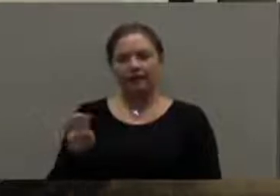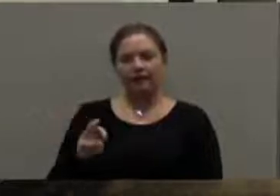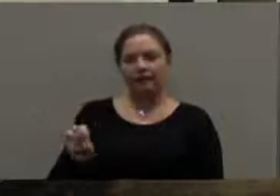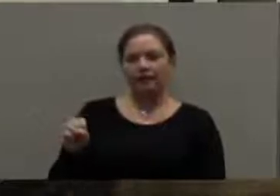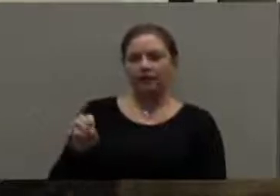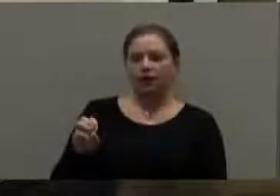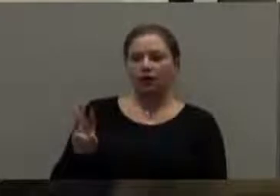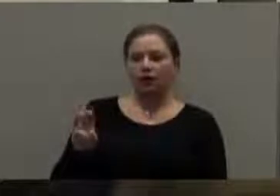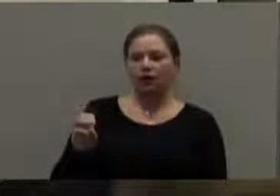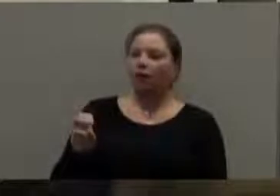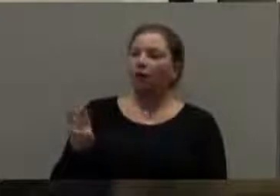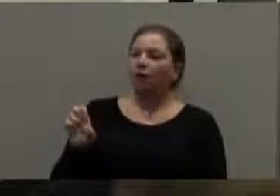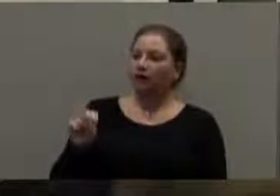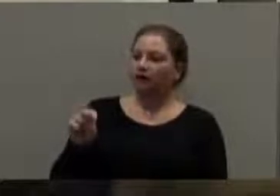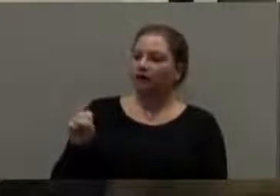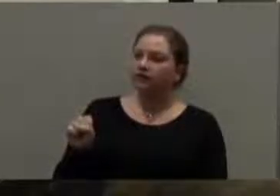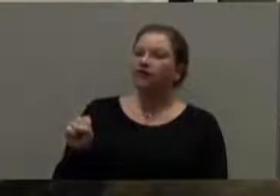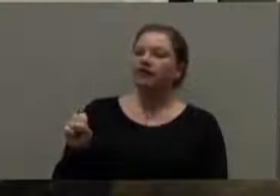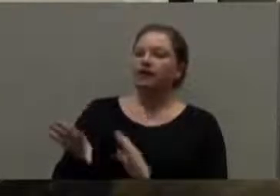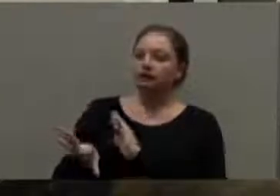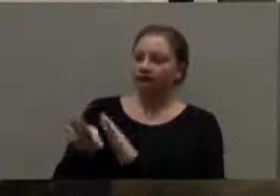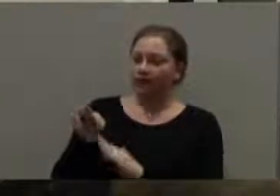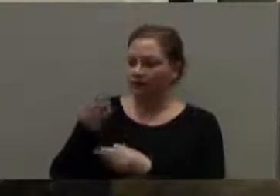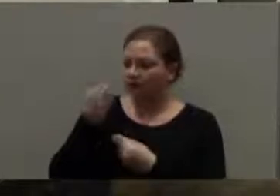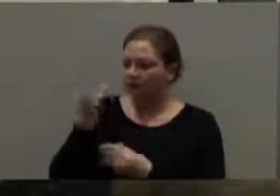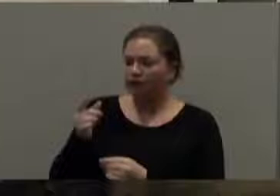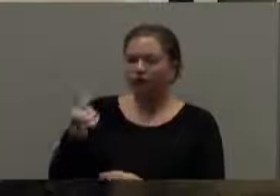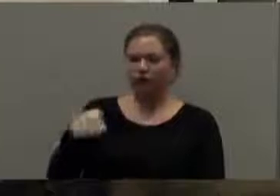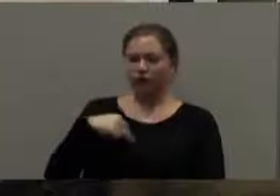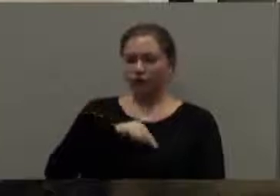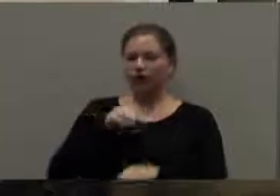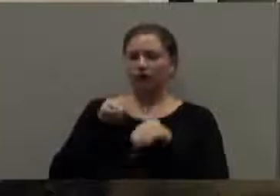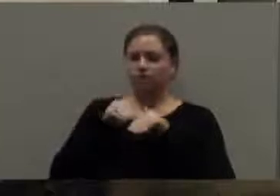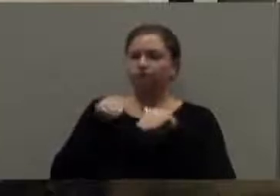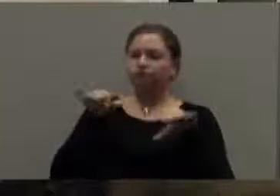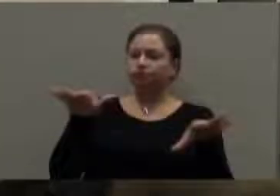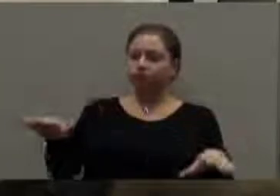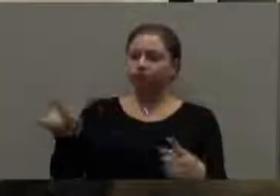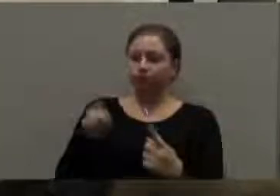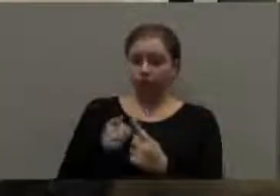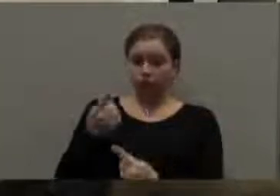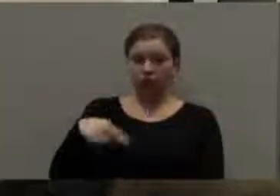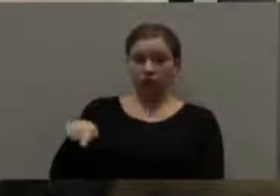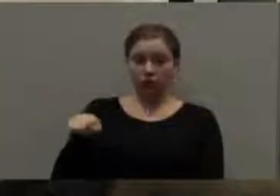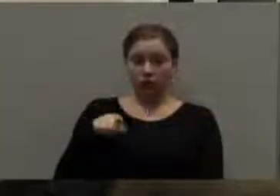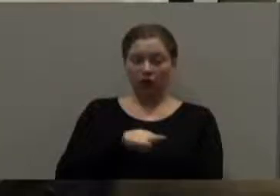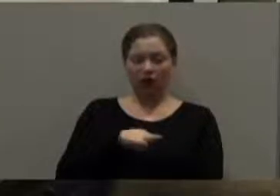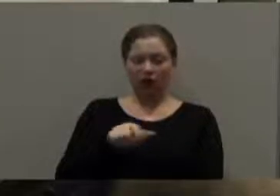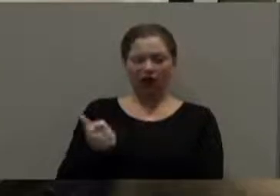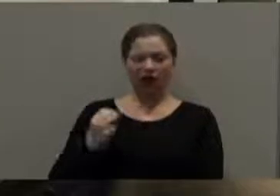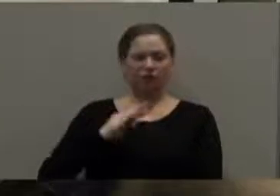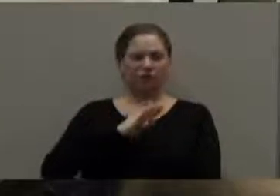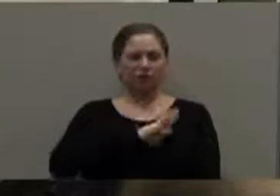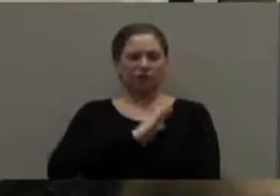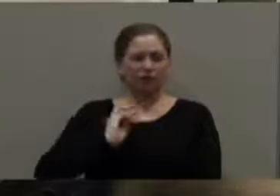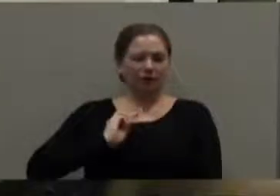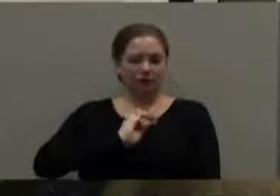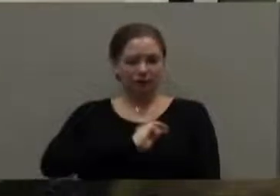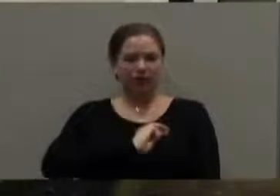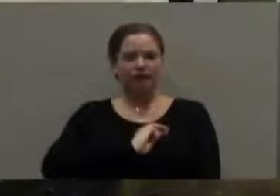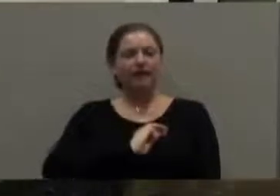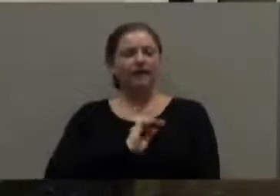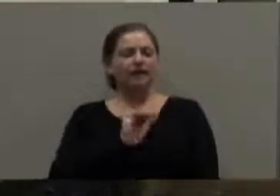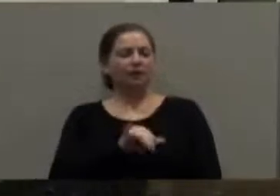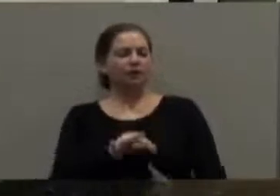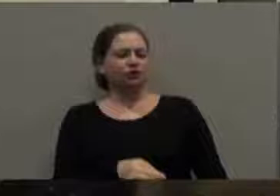information, forwarded it to Terry Coatney, and that was forwarded to you all. That was slightly different circumstance. Obviously,